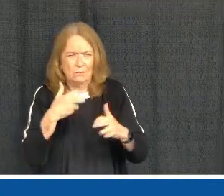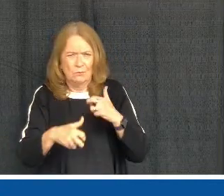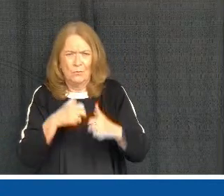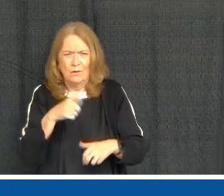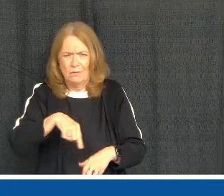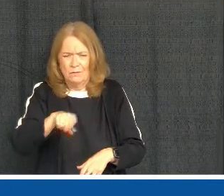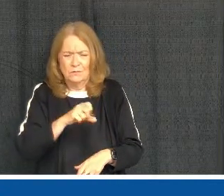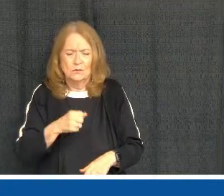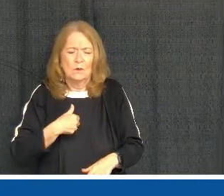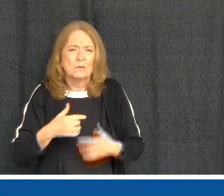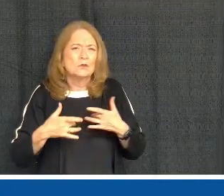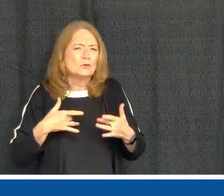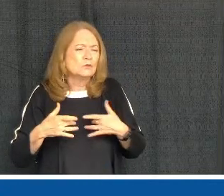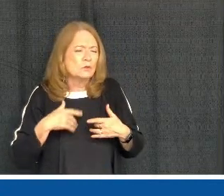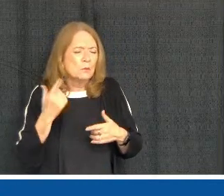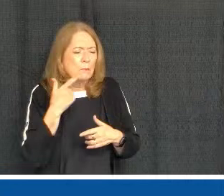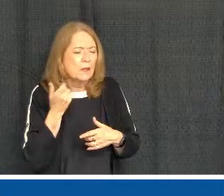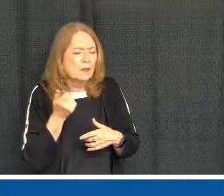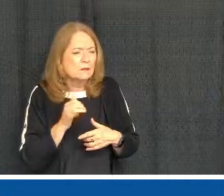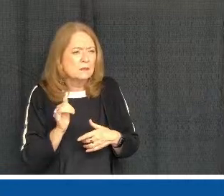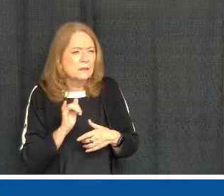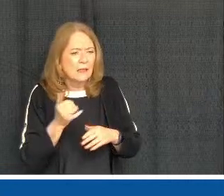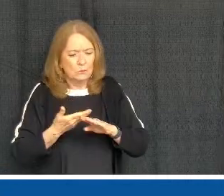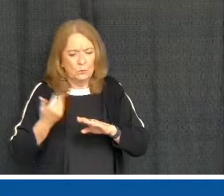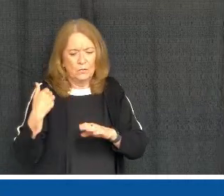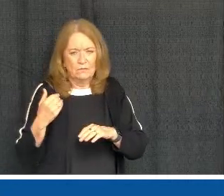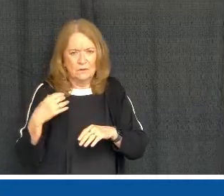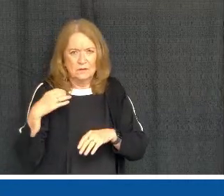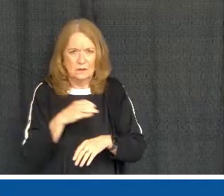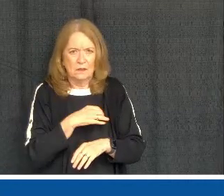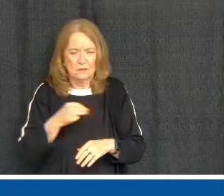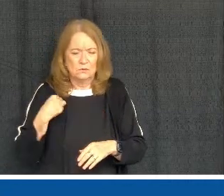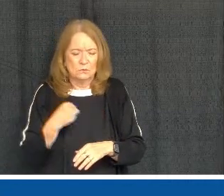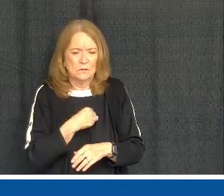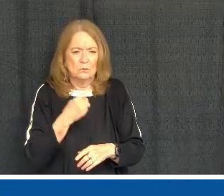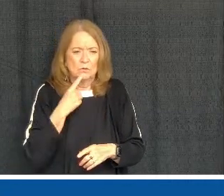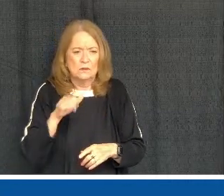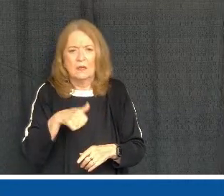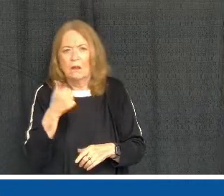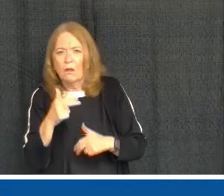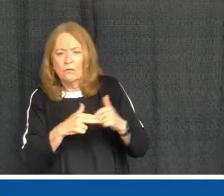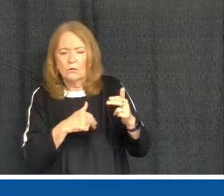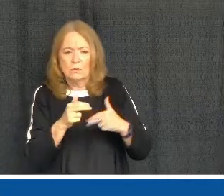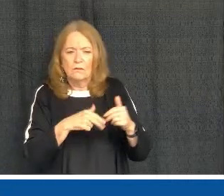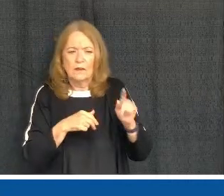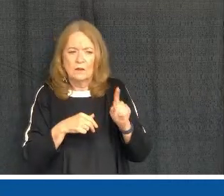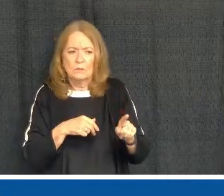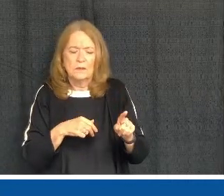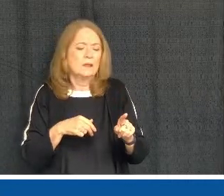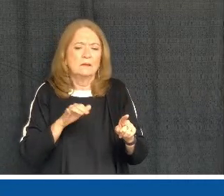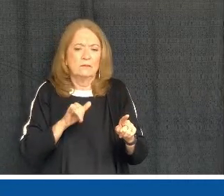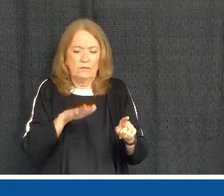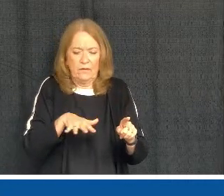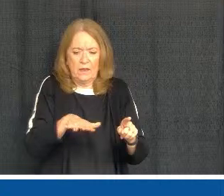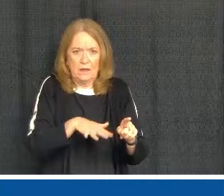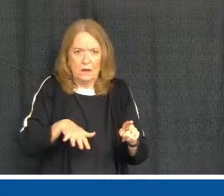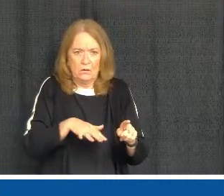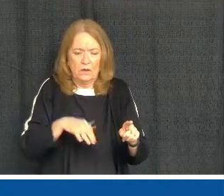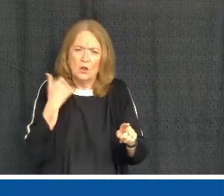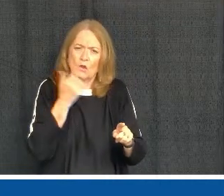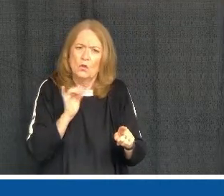concerned because, like a previous council member mentioned, the other development, it looks